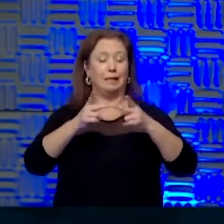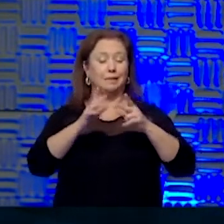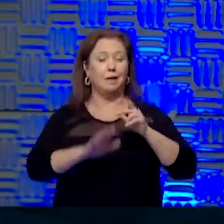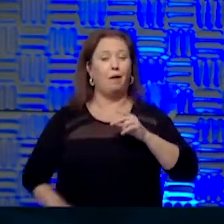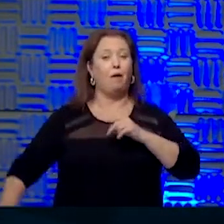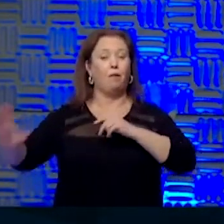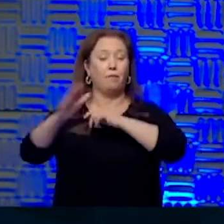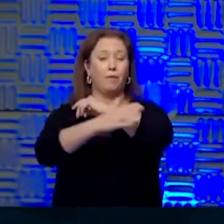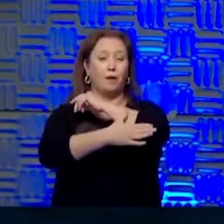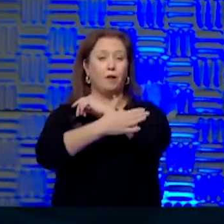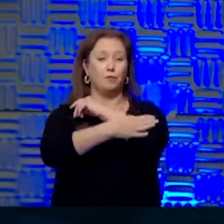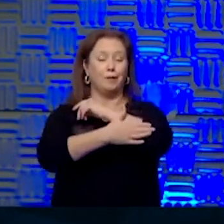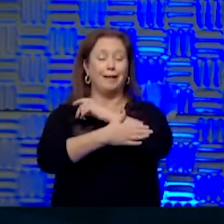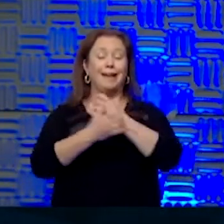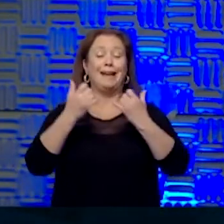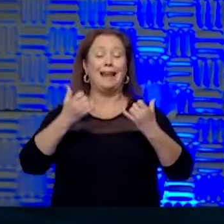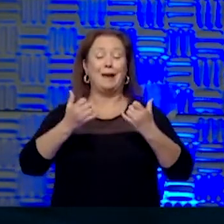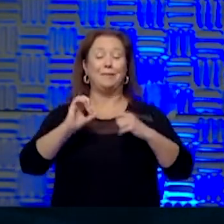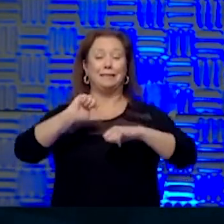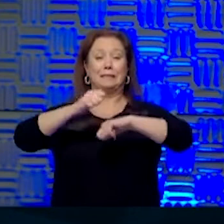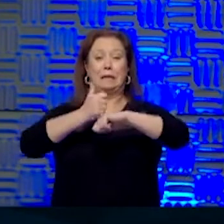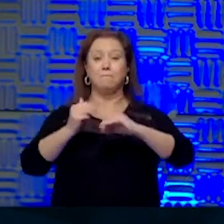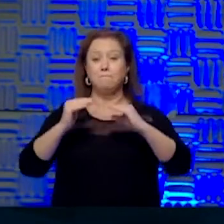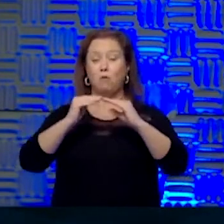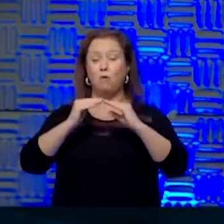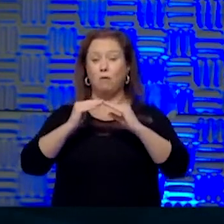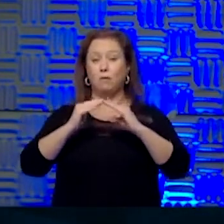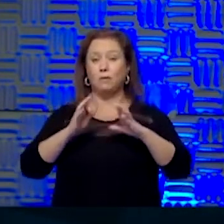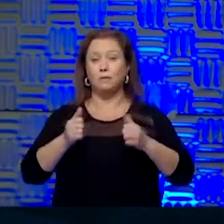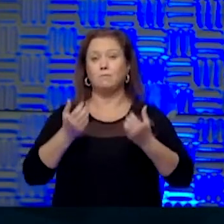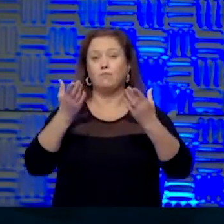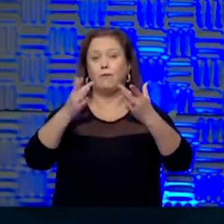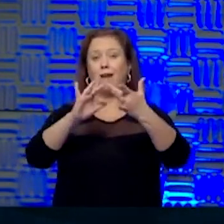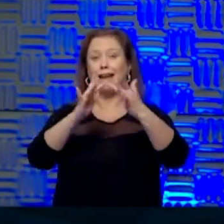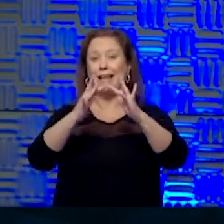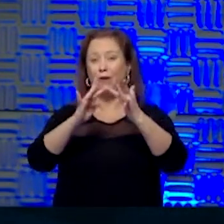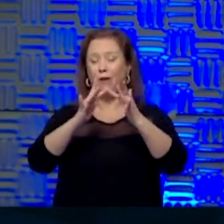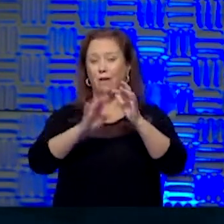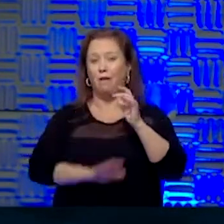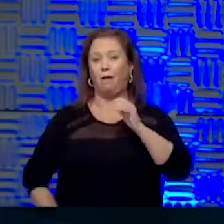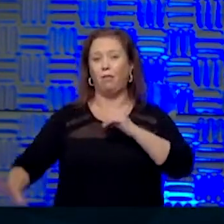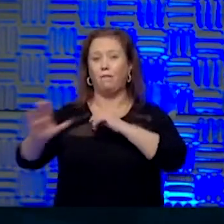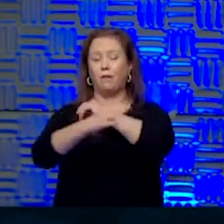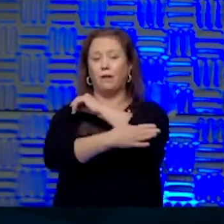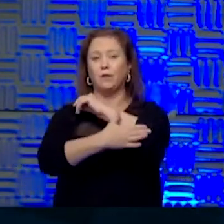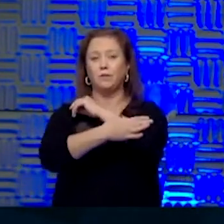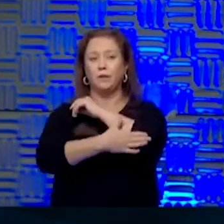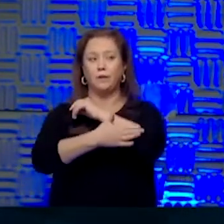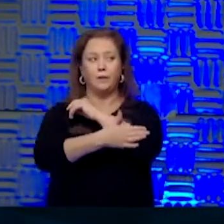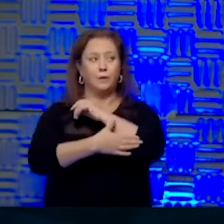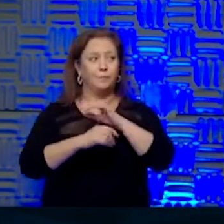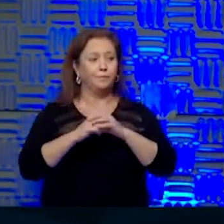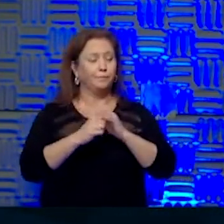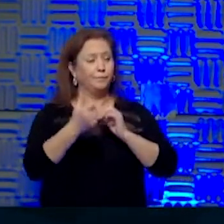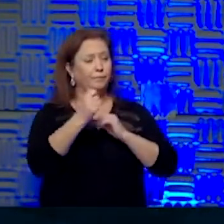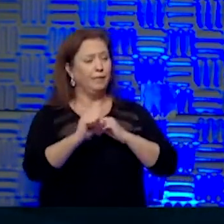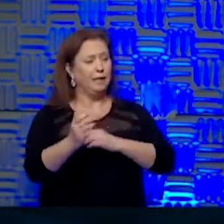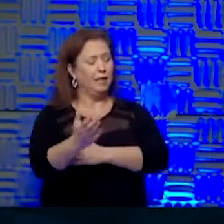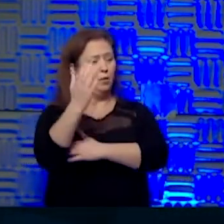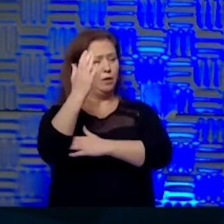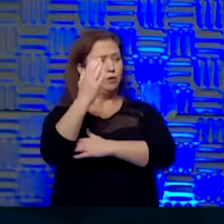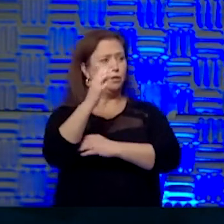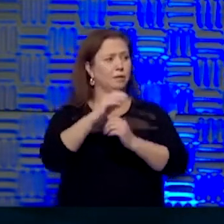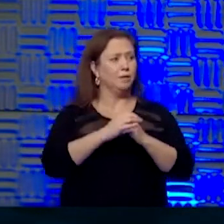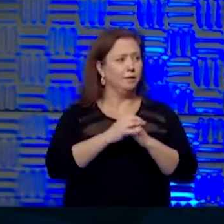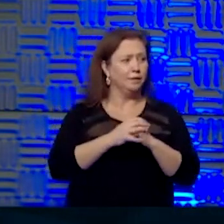more designed to bring internet services across the country. Yeah, such good stuff. Any questions from this morning? Nate, Jill,